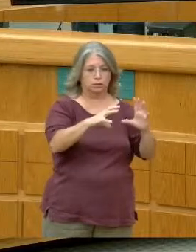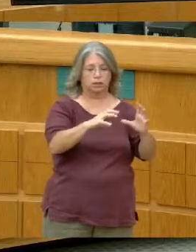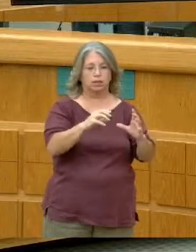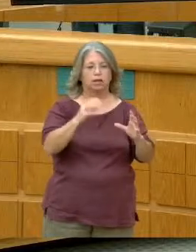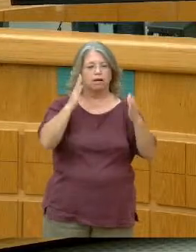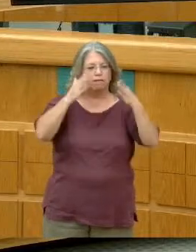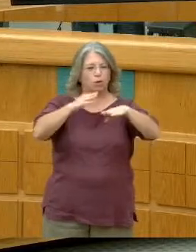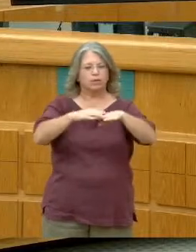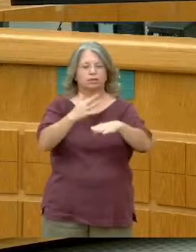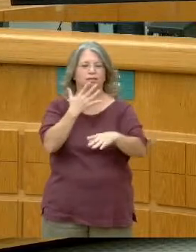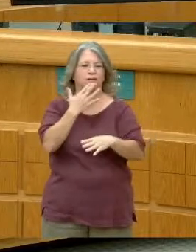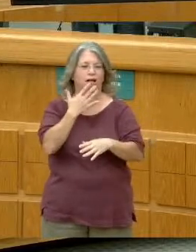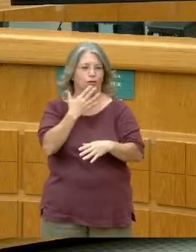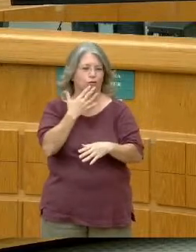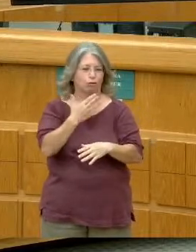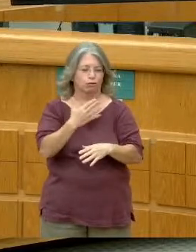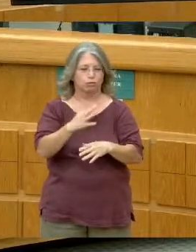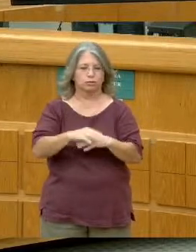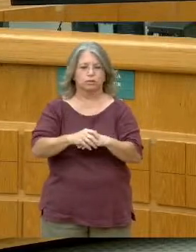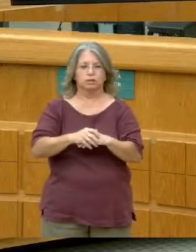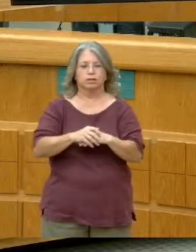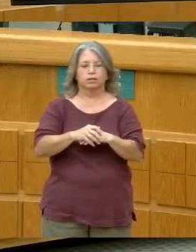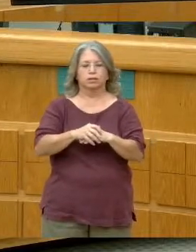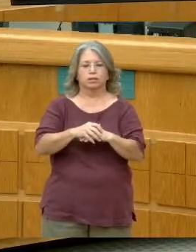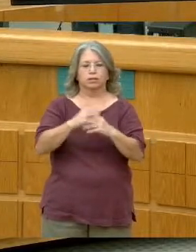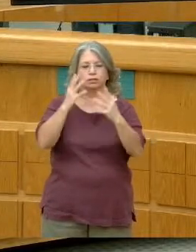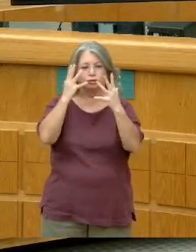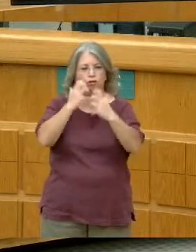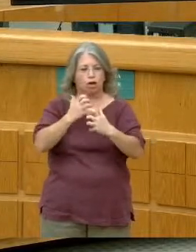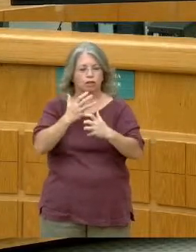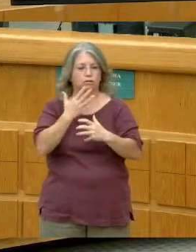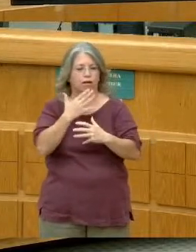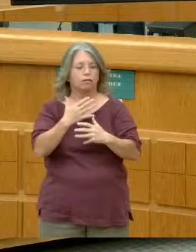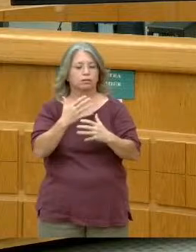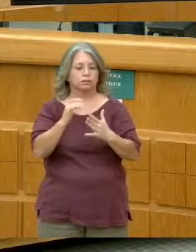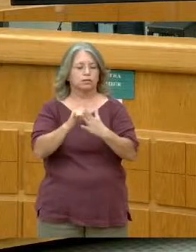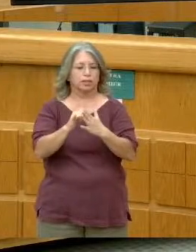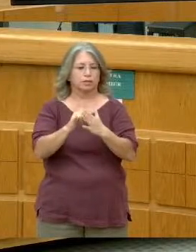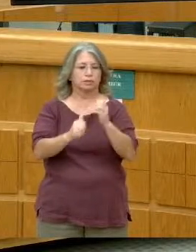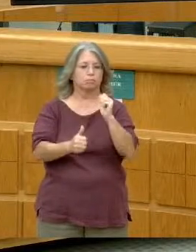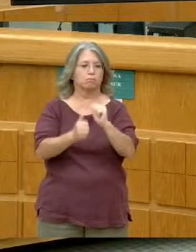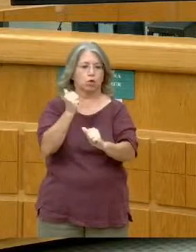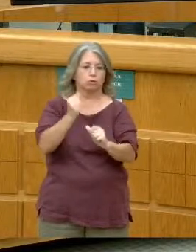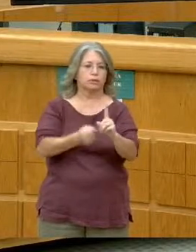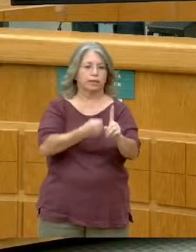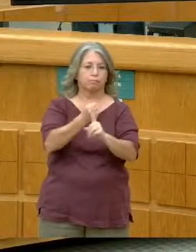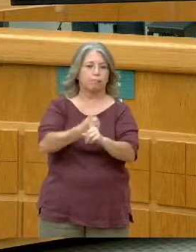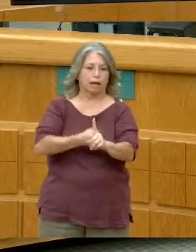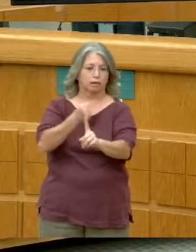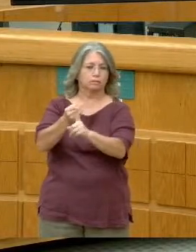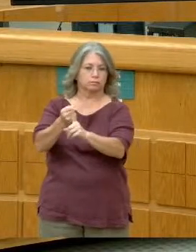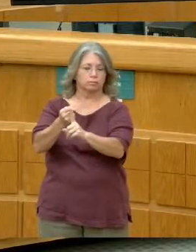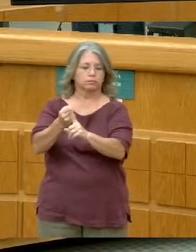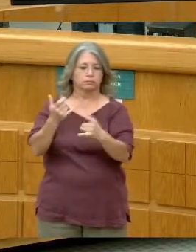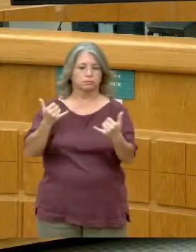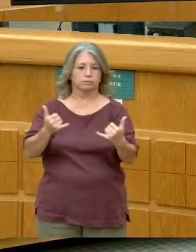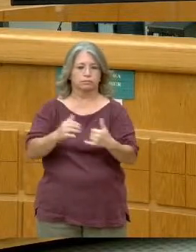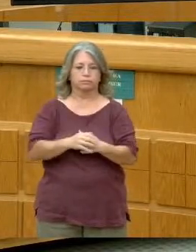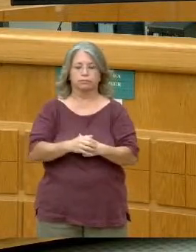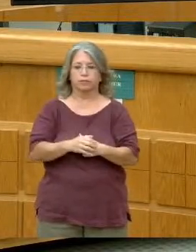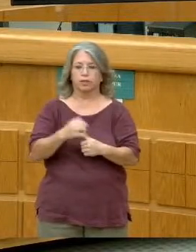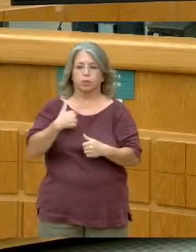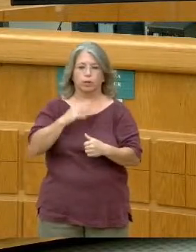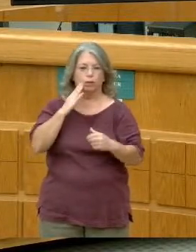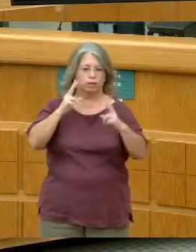colors, the darkest colors. Those are the areas that are the most heavily impacted by COVID-19 at this point. We're gonna drill down